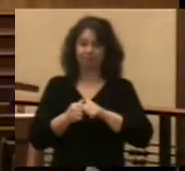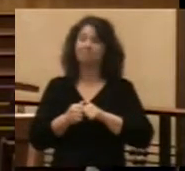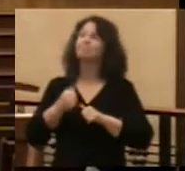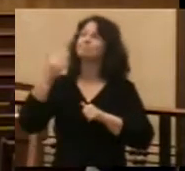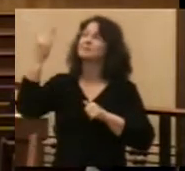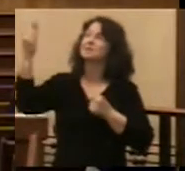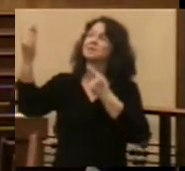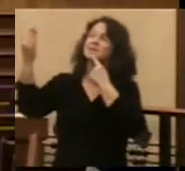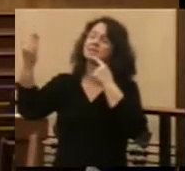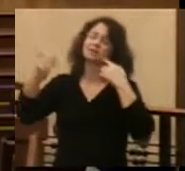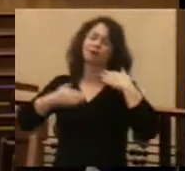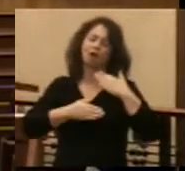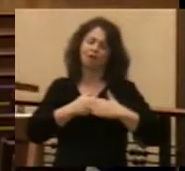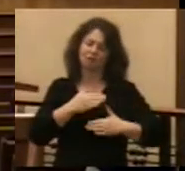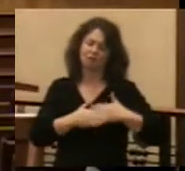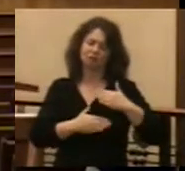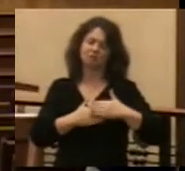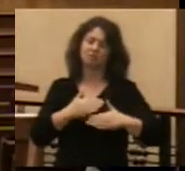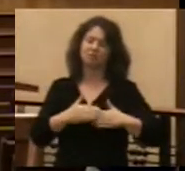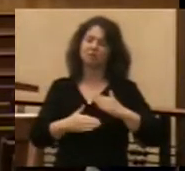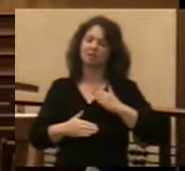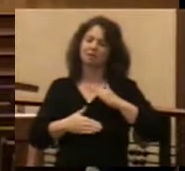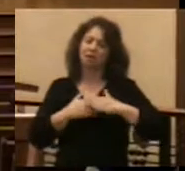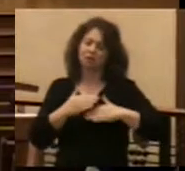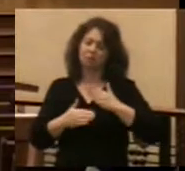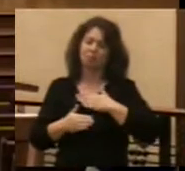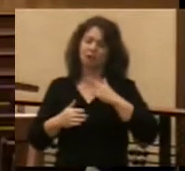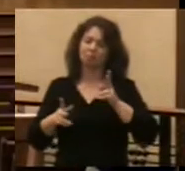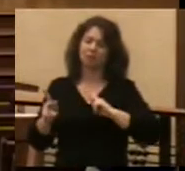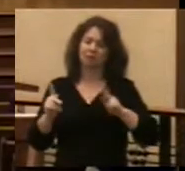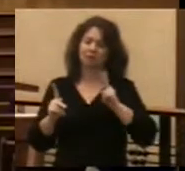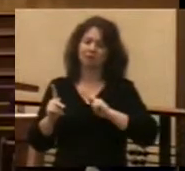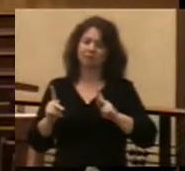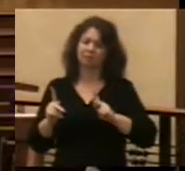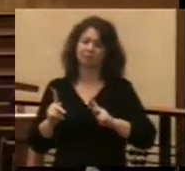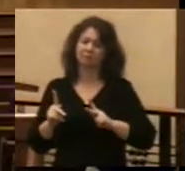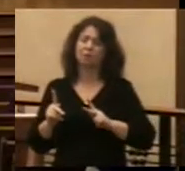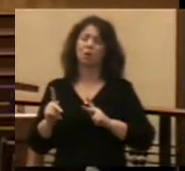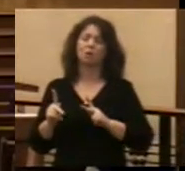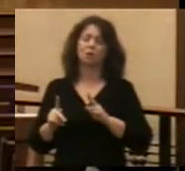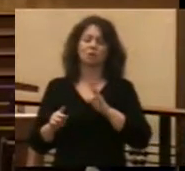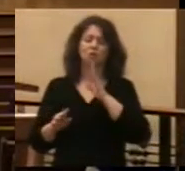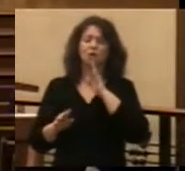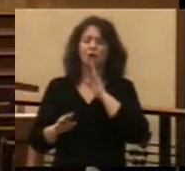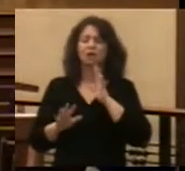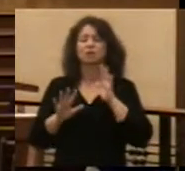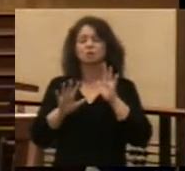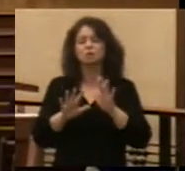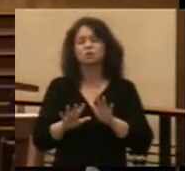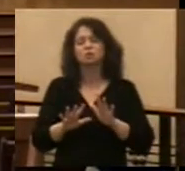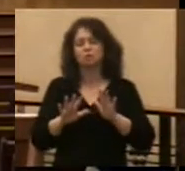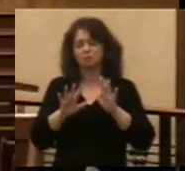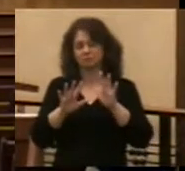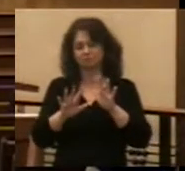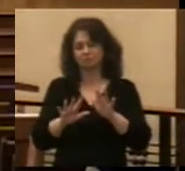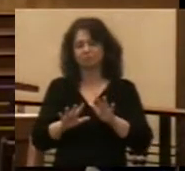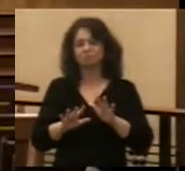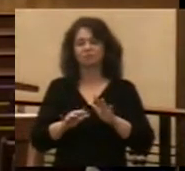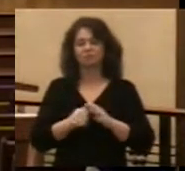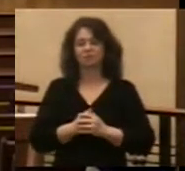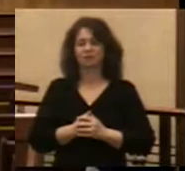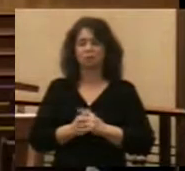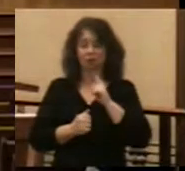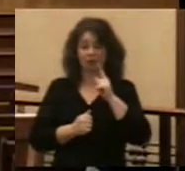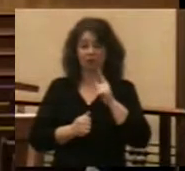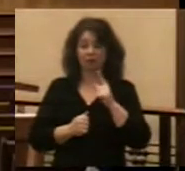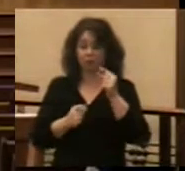says our God. Speak tenderly, O Jerusalem. Comfort is that powerful word